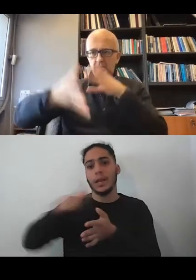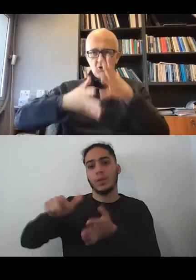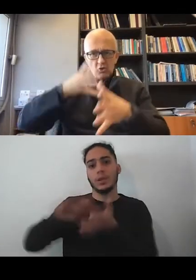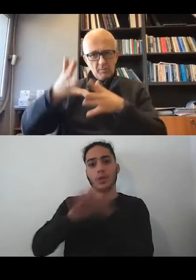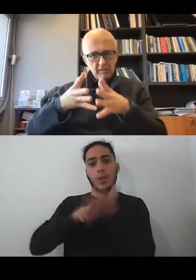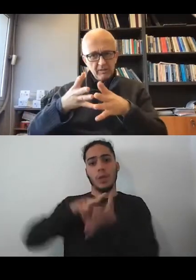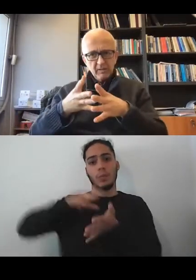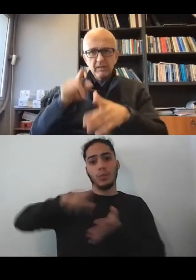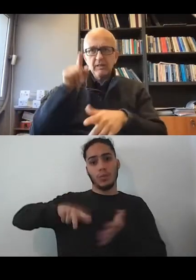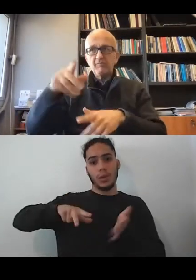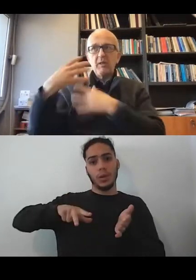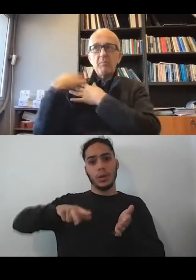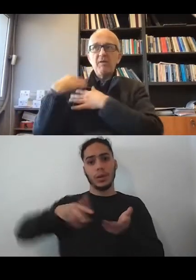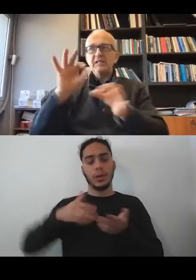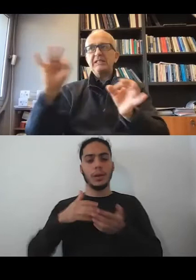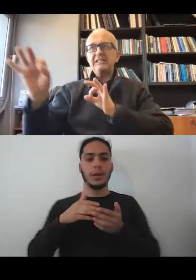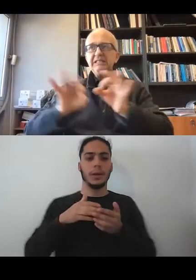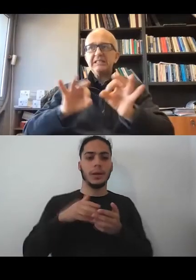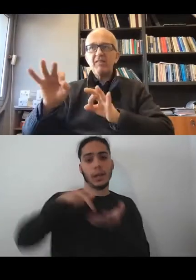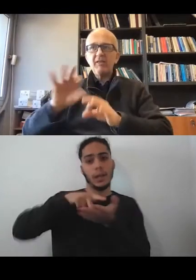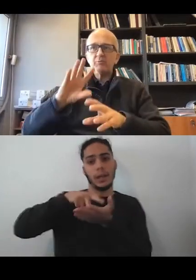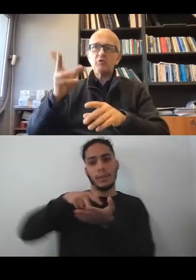avatar design.